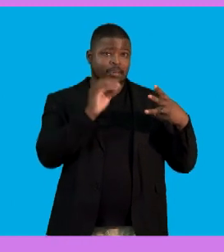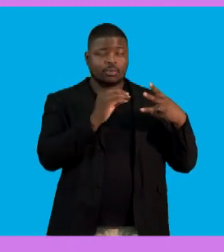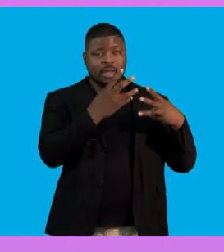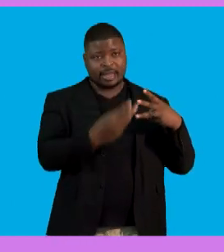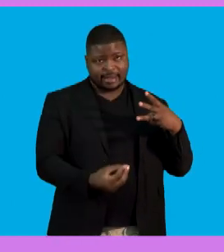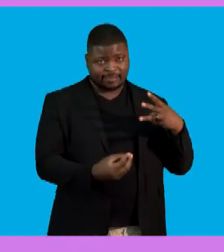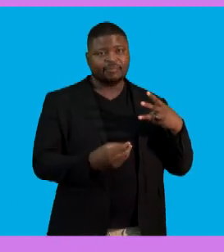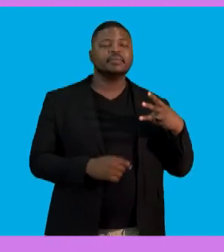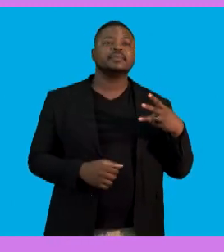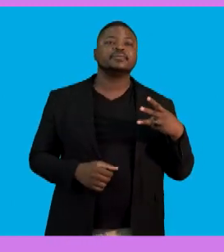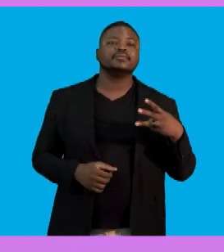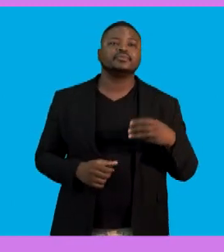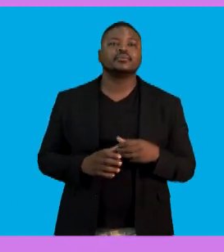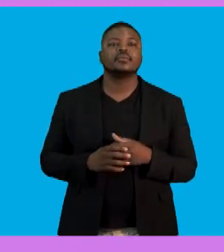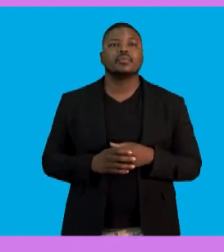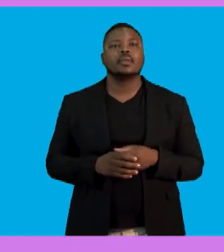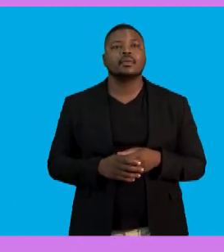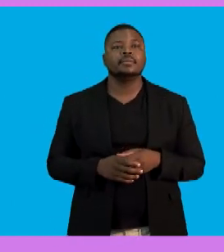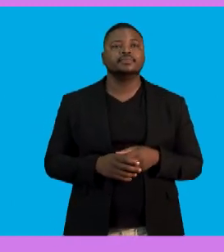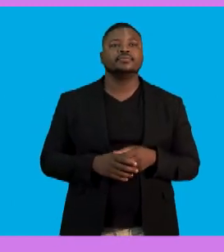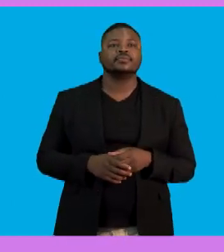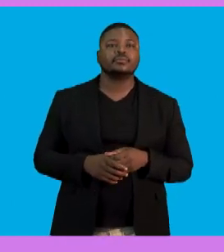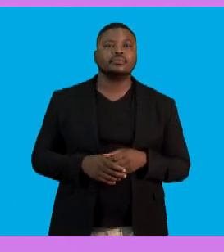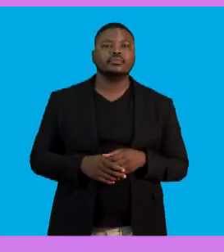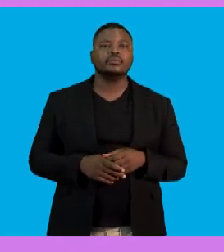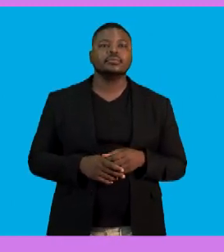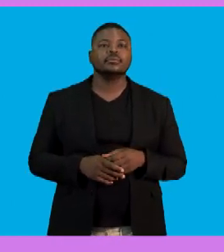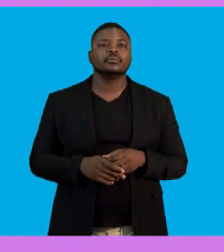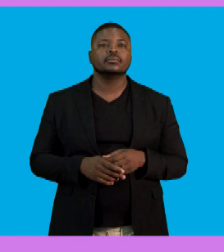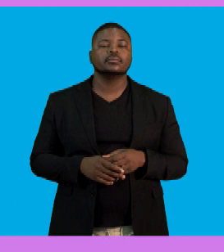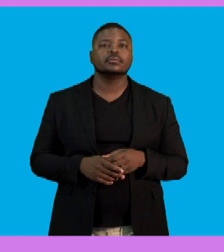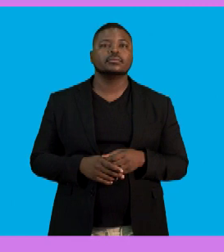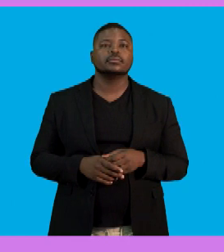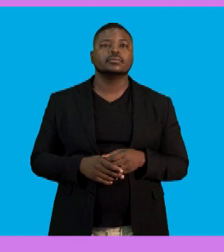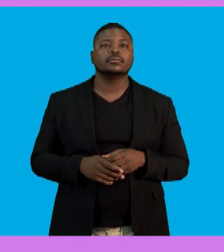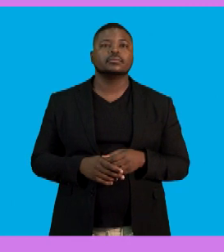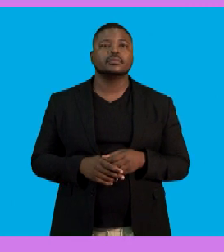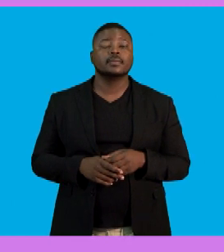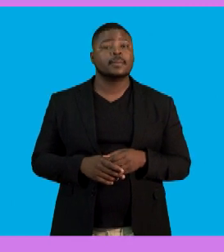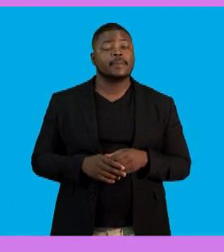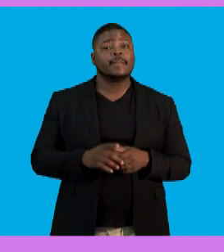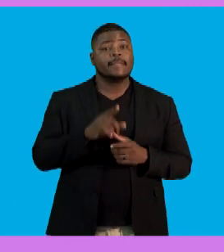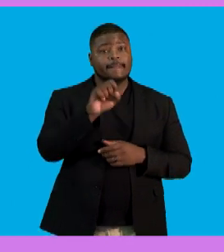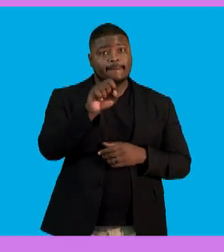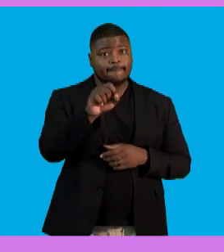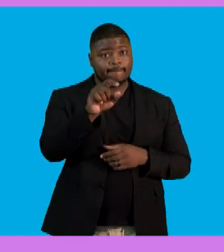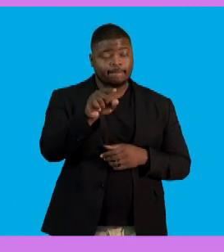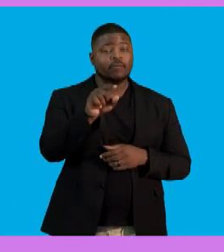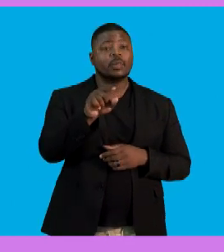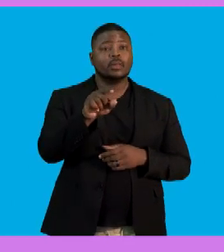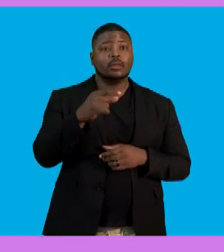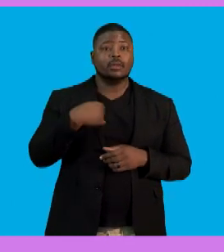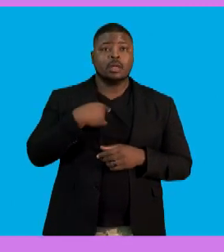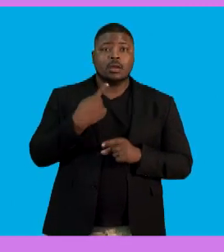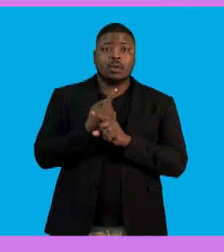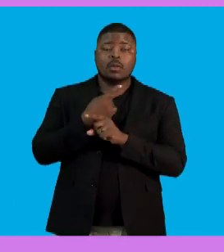the chocolates that were our choices. Let me just get that back. There we are. So here's what I like